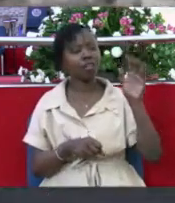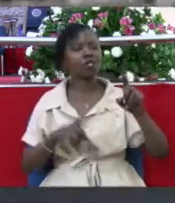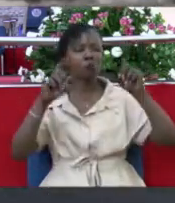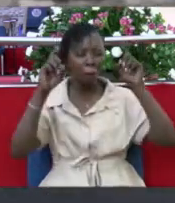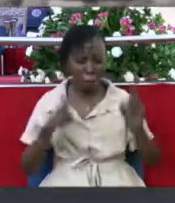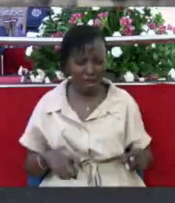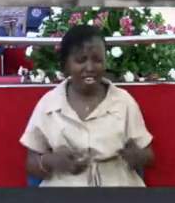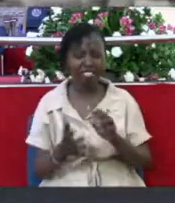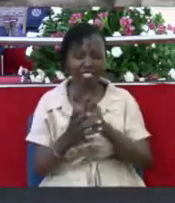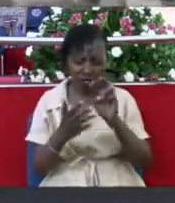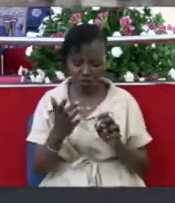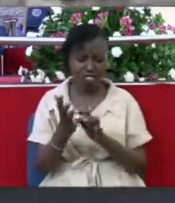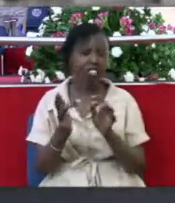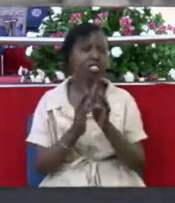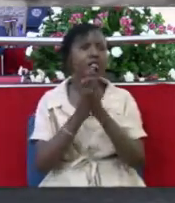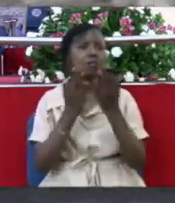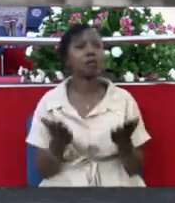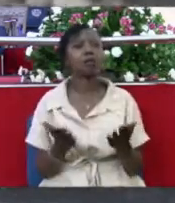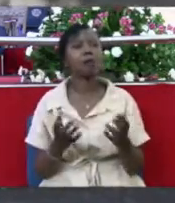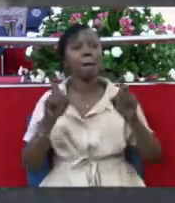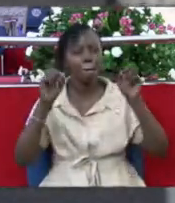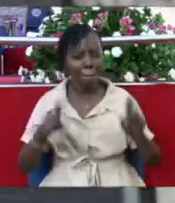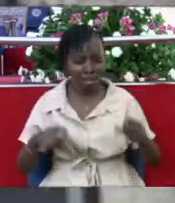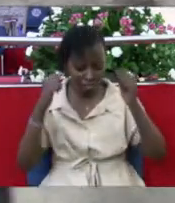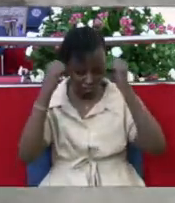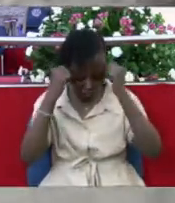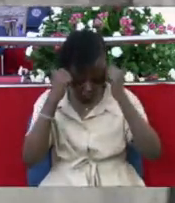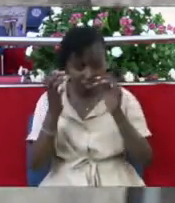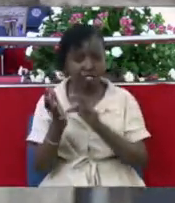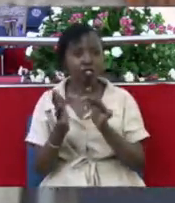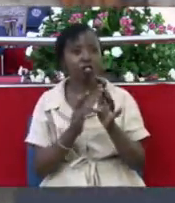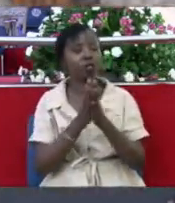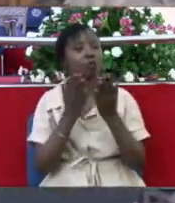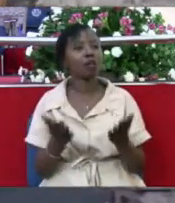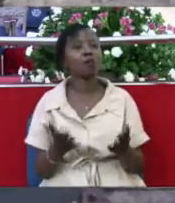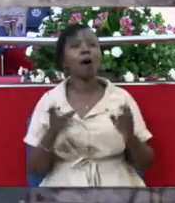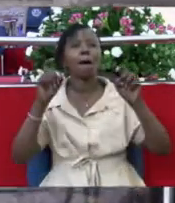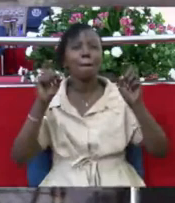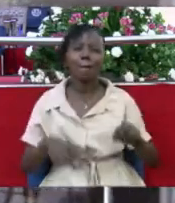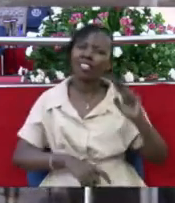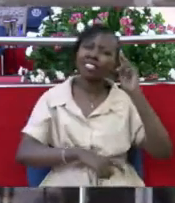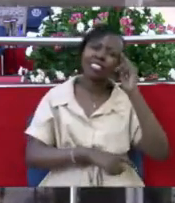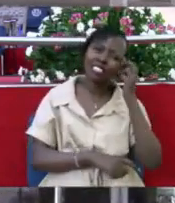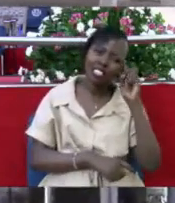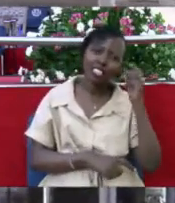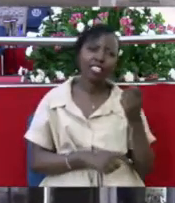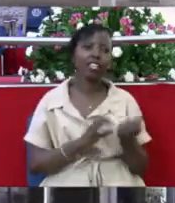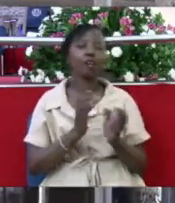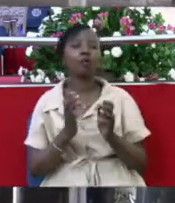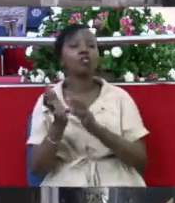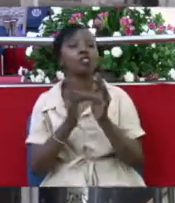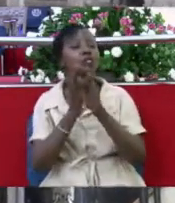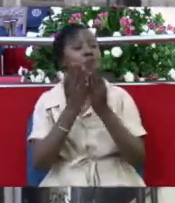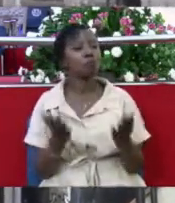word of God. Lazima usome andiko. You must study the word of God. Lazima usome maandiko. You must meditate on the word of God. Lazima ukaweze kufikiria. We cannot